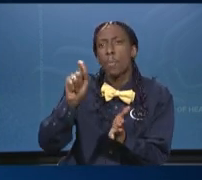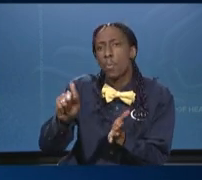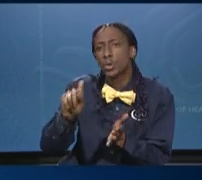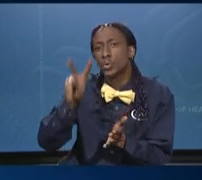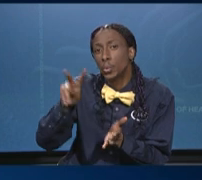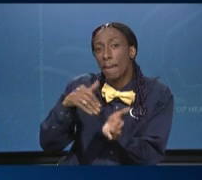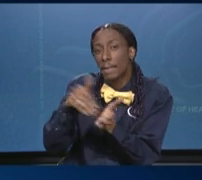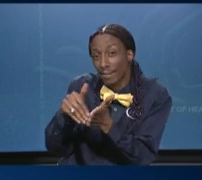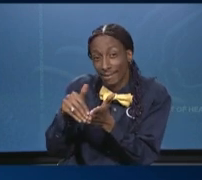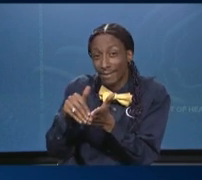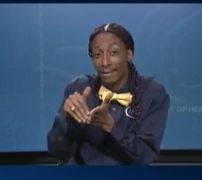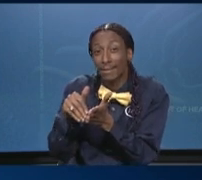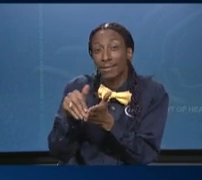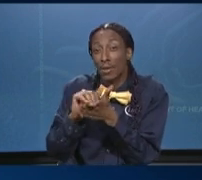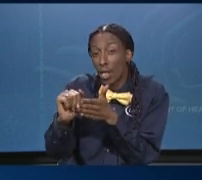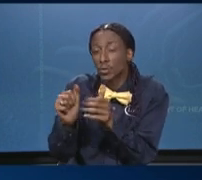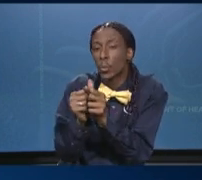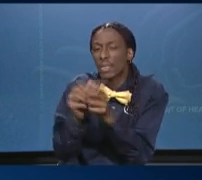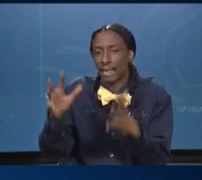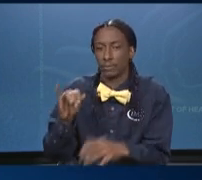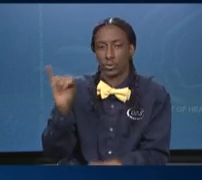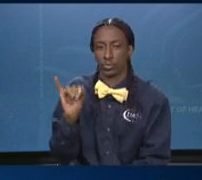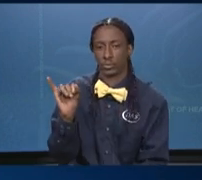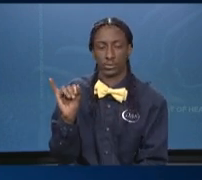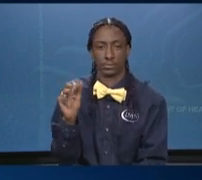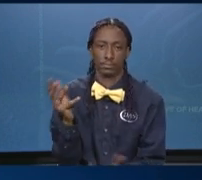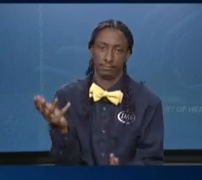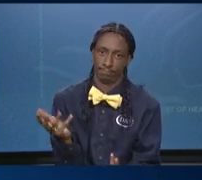million had she not had the insurance.